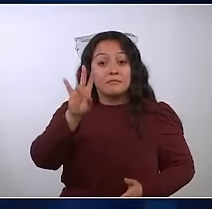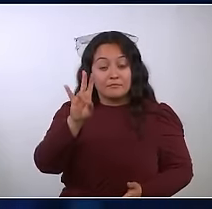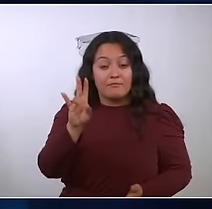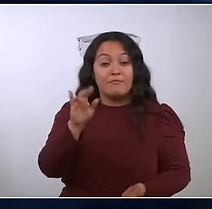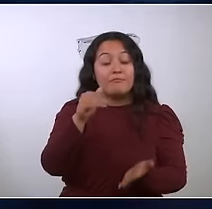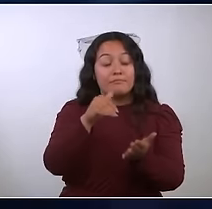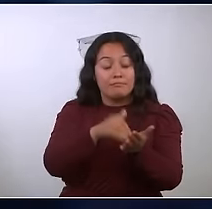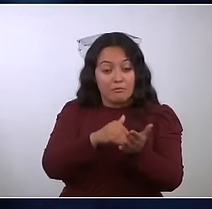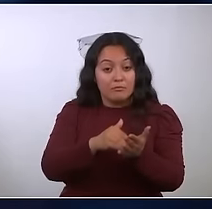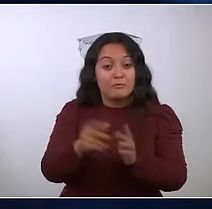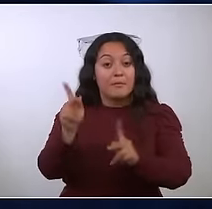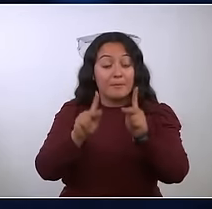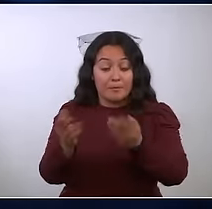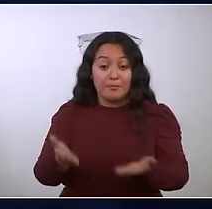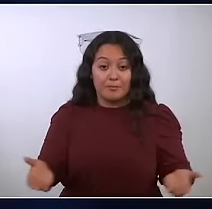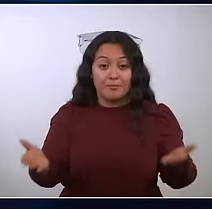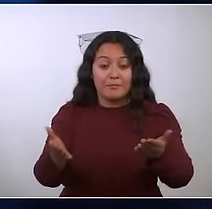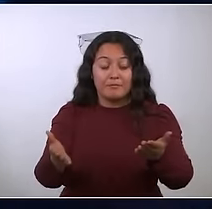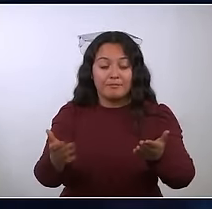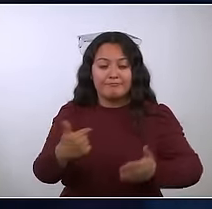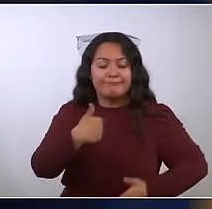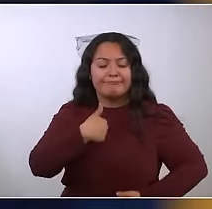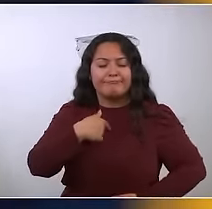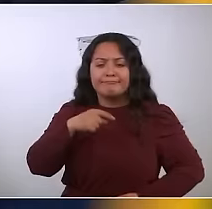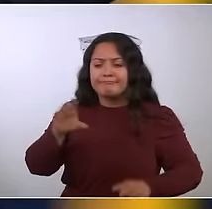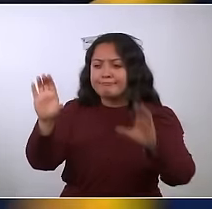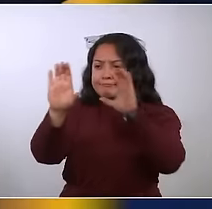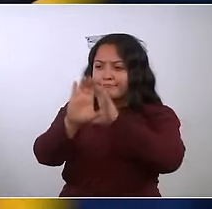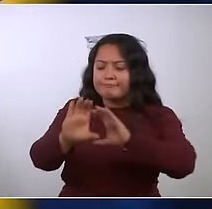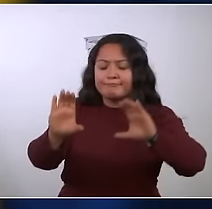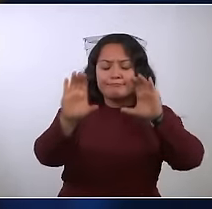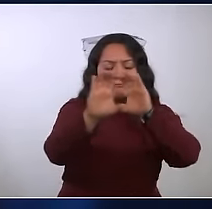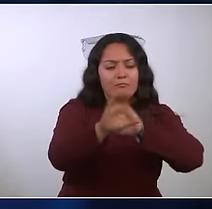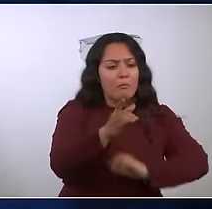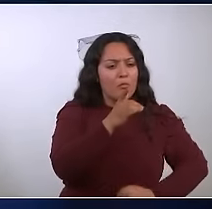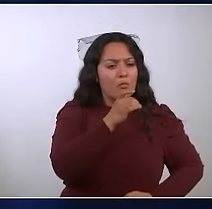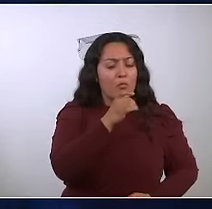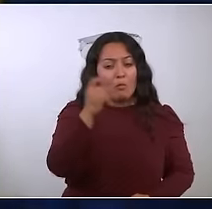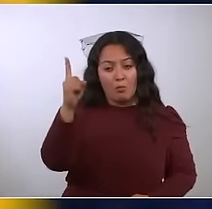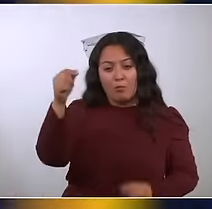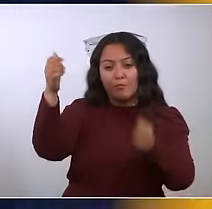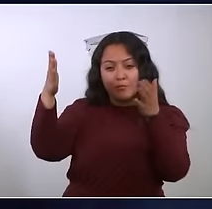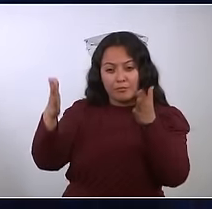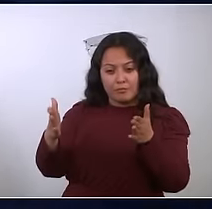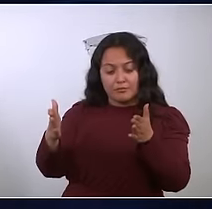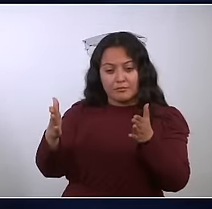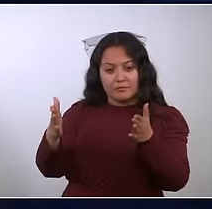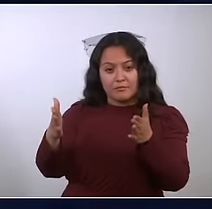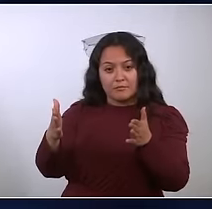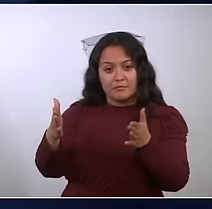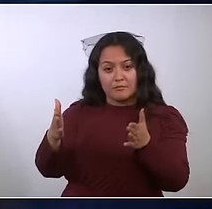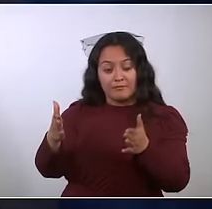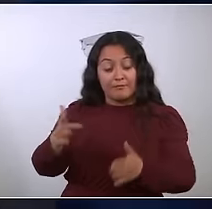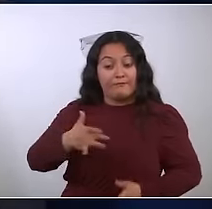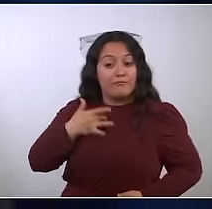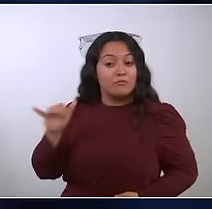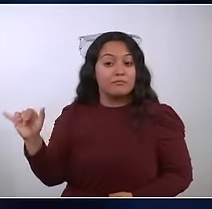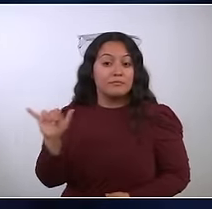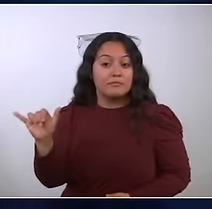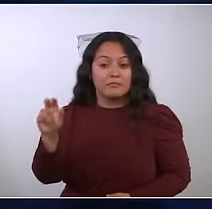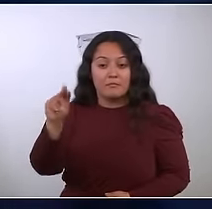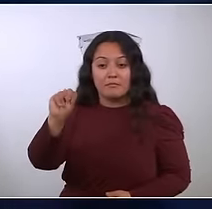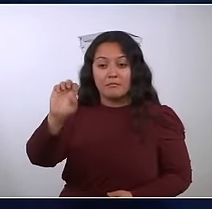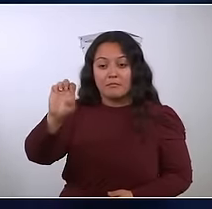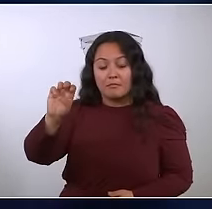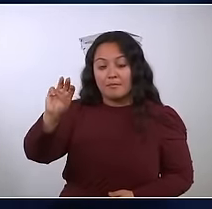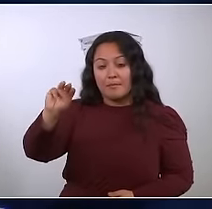here. De 7,000 que están presentes. If there's just one person. ¿Habrá solamente una persona that can be like this Nehemiah. Que puede ser como este Nehemías.